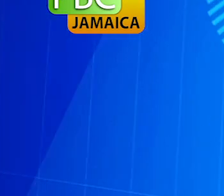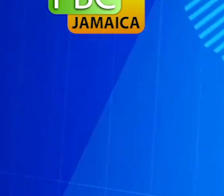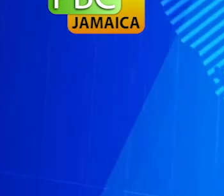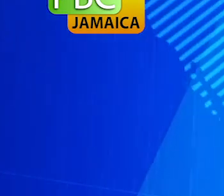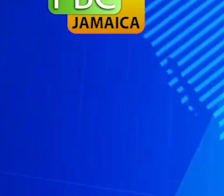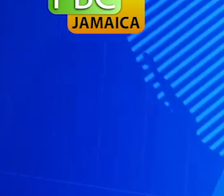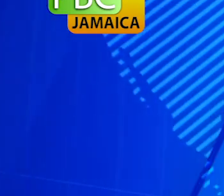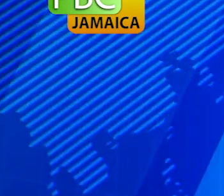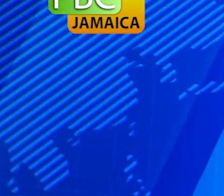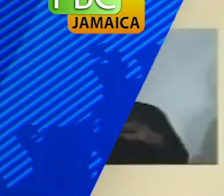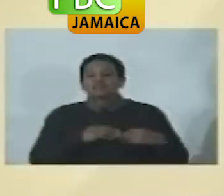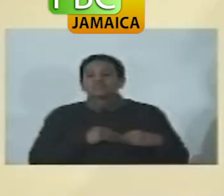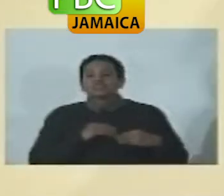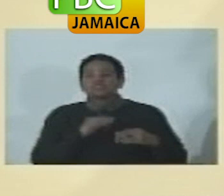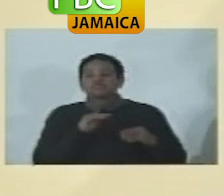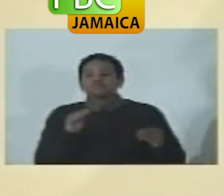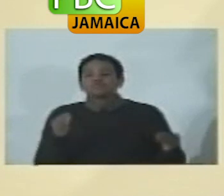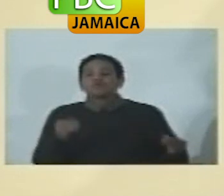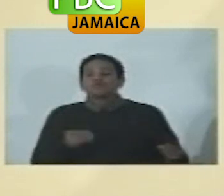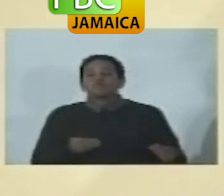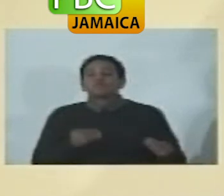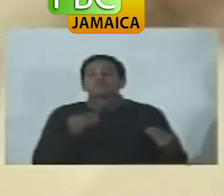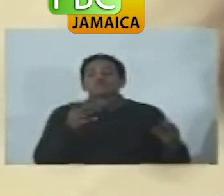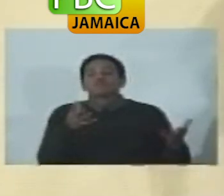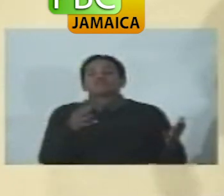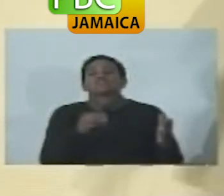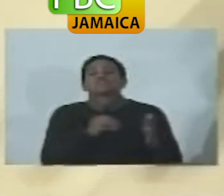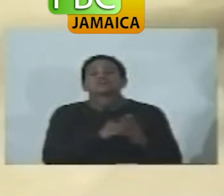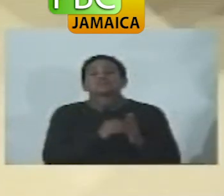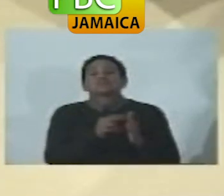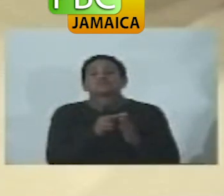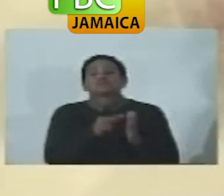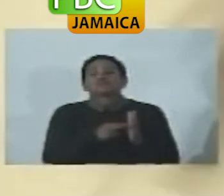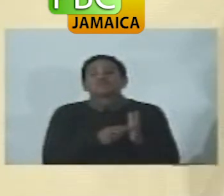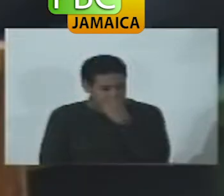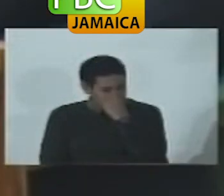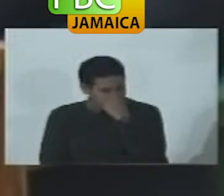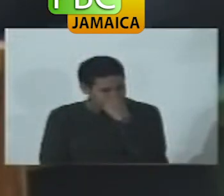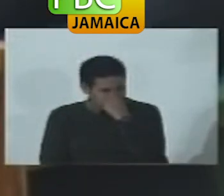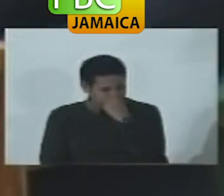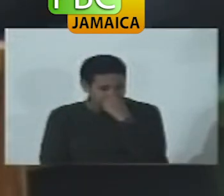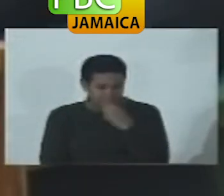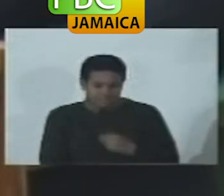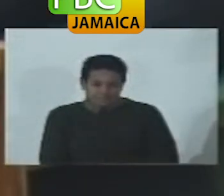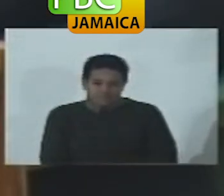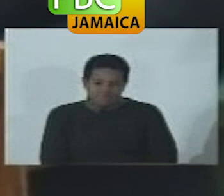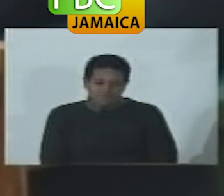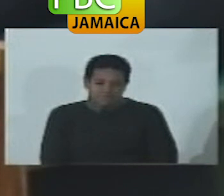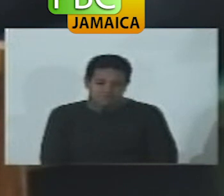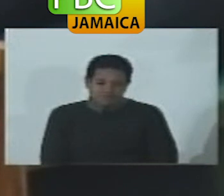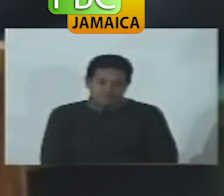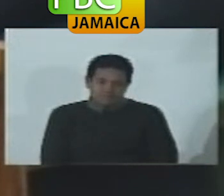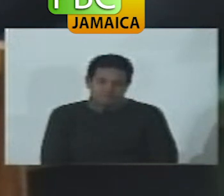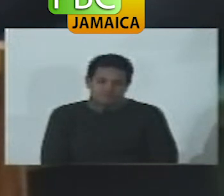released to family members. Opposition leader Dr. Peter Phillips and Member of Parliament for Manchester North East, Audley Shaw, both of